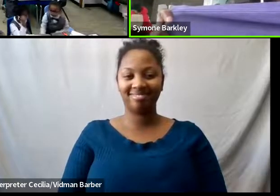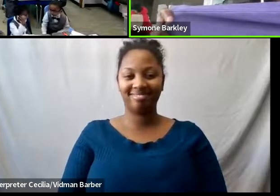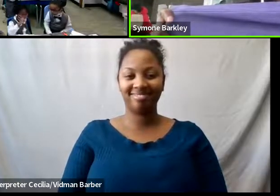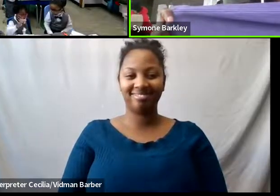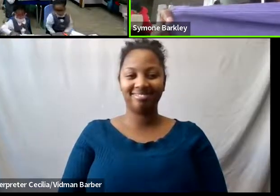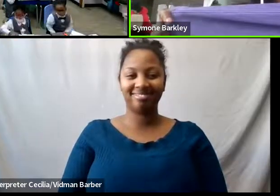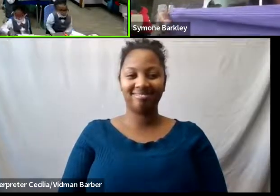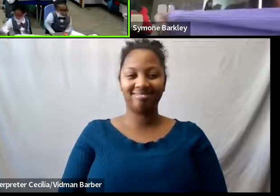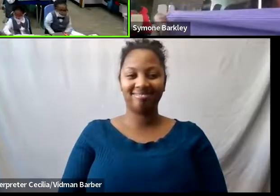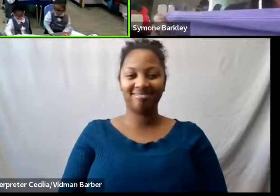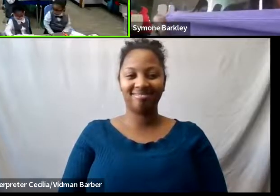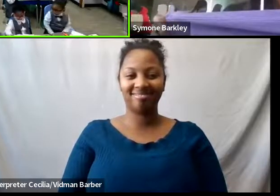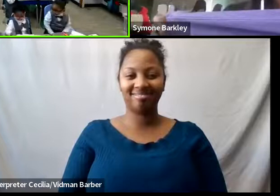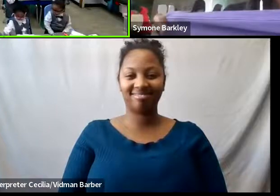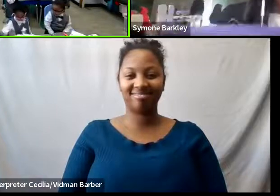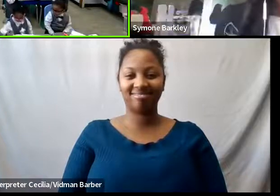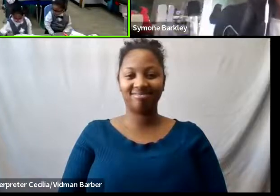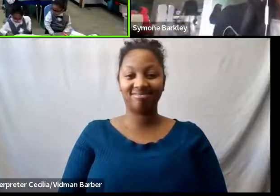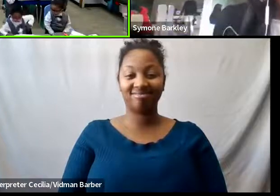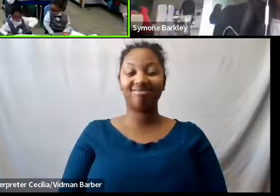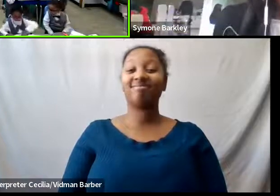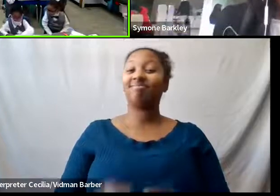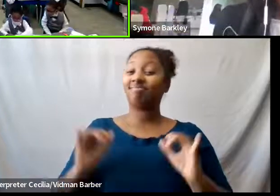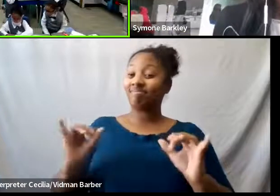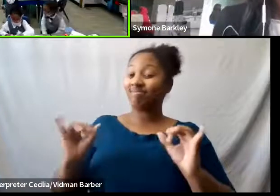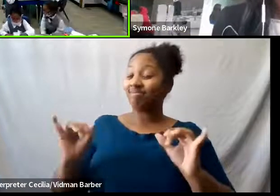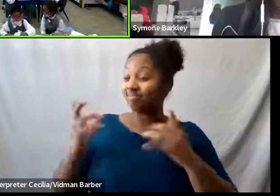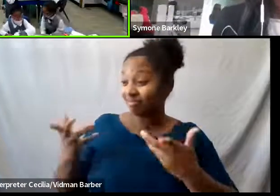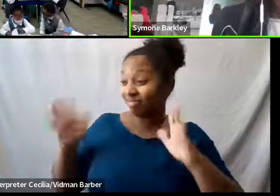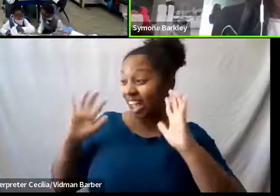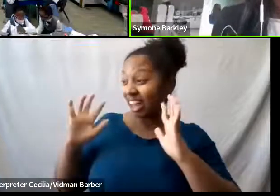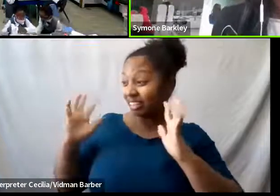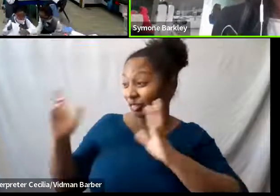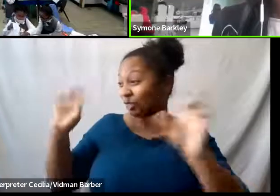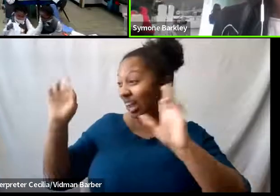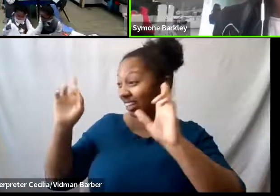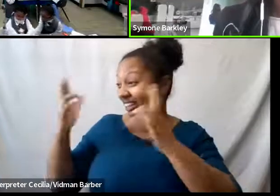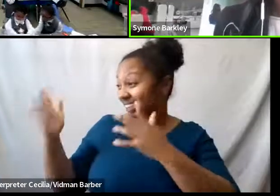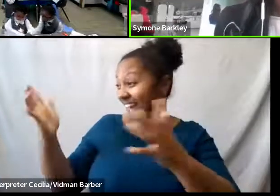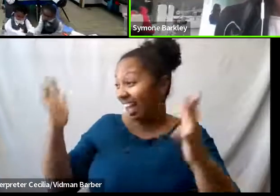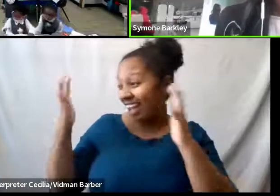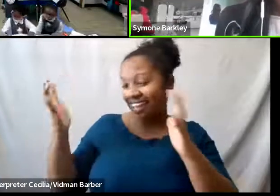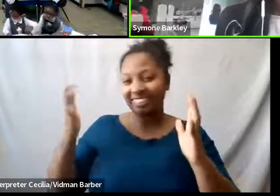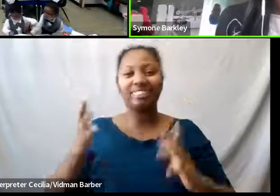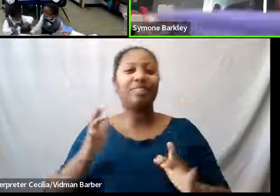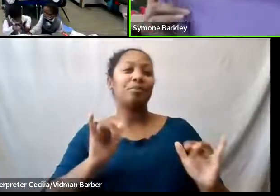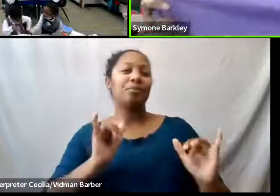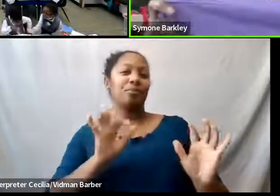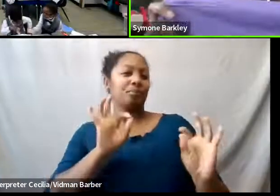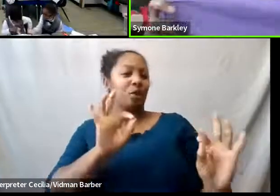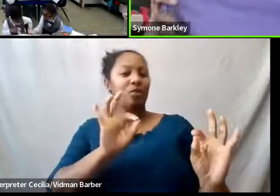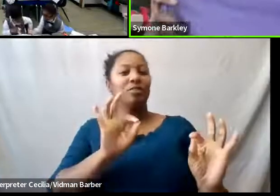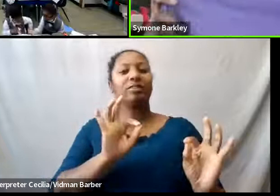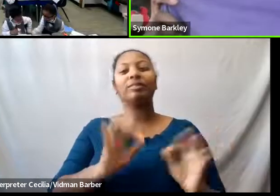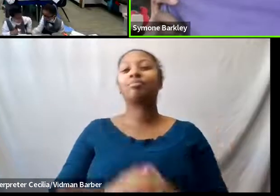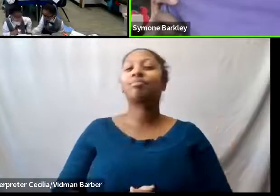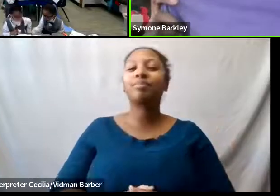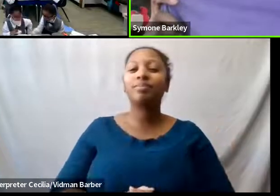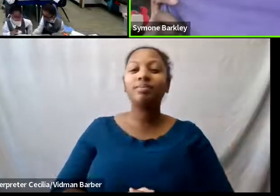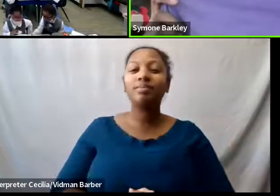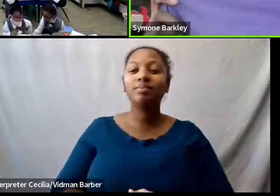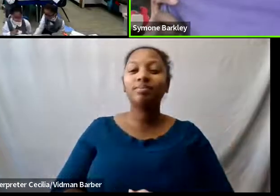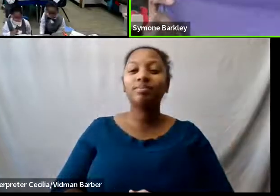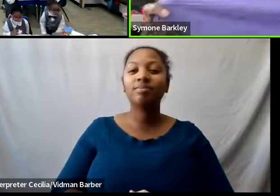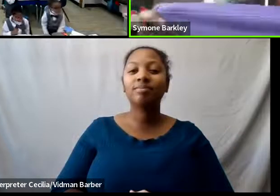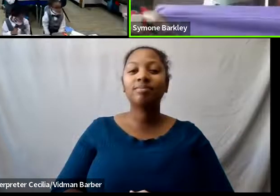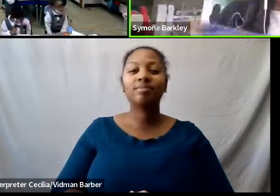So if you, Oh, we're ready. yay, perfect. I'm so happy to hear you're done. So now you're going to